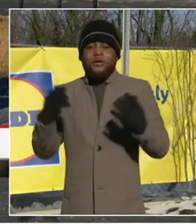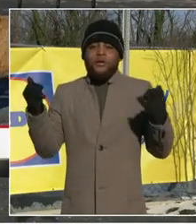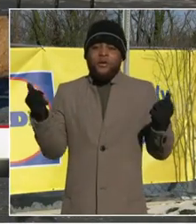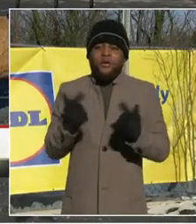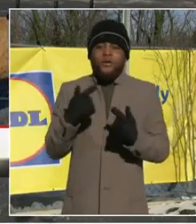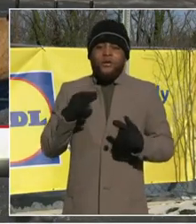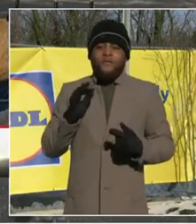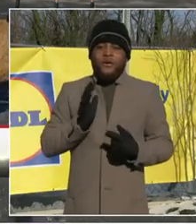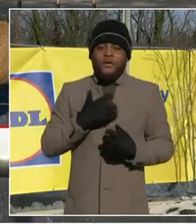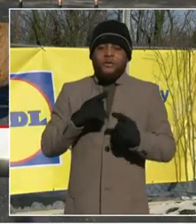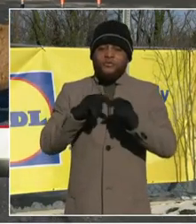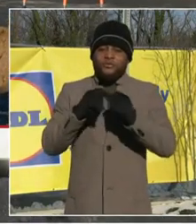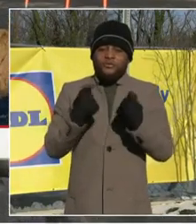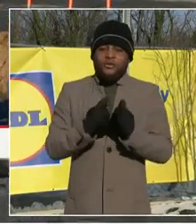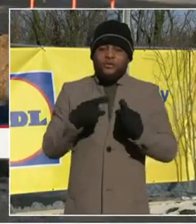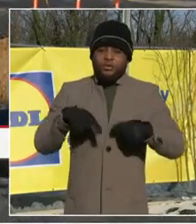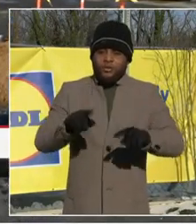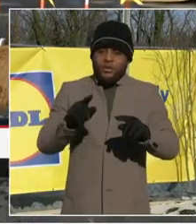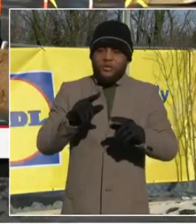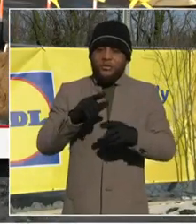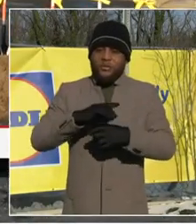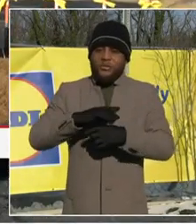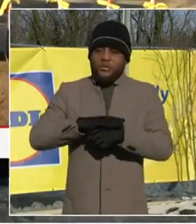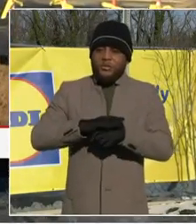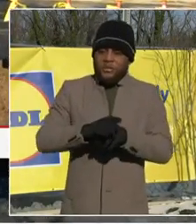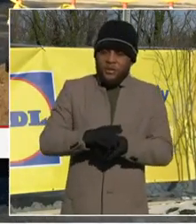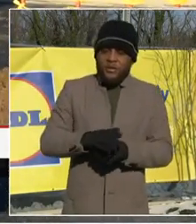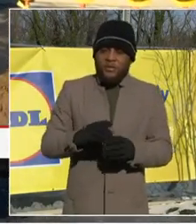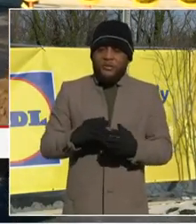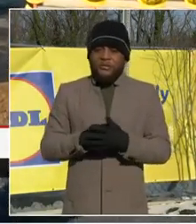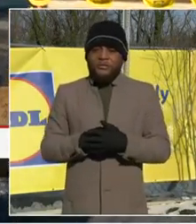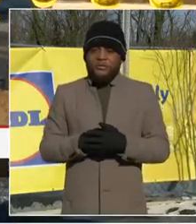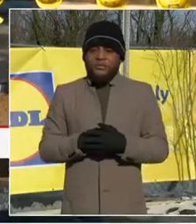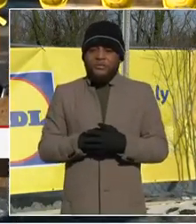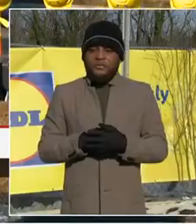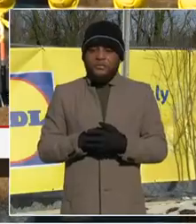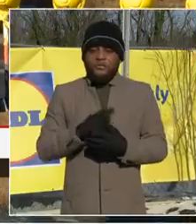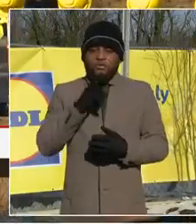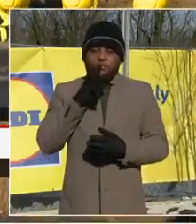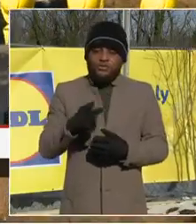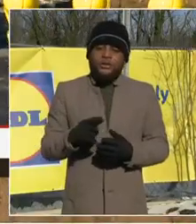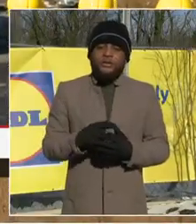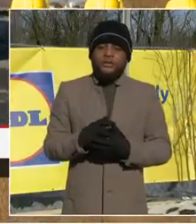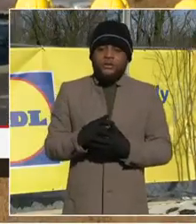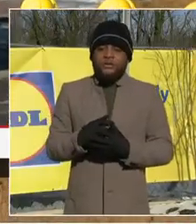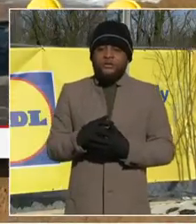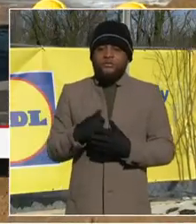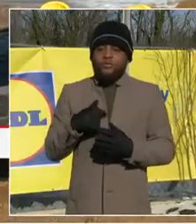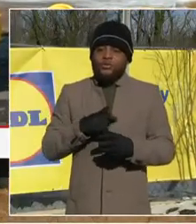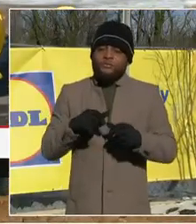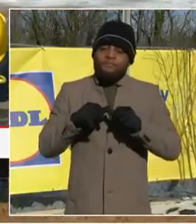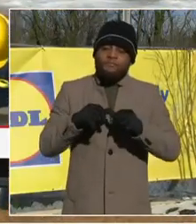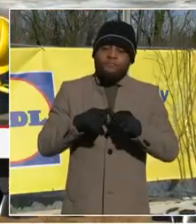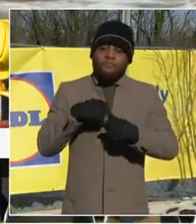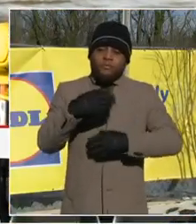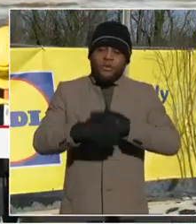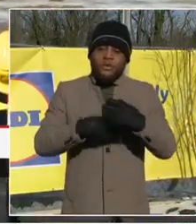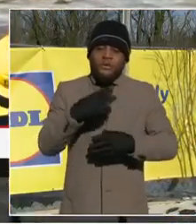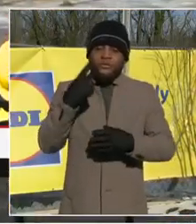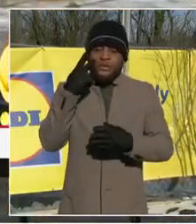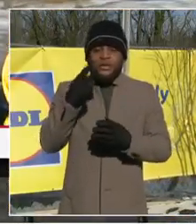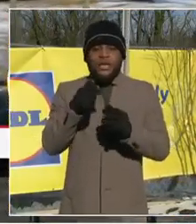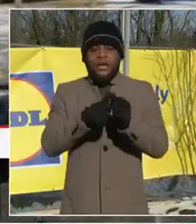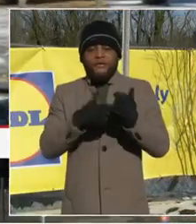this pandemic have been extremely productive in making sure projects deliver. I want